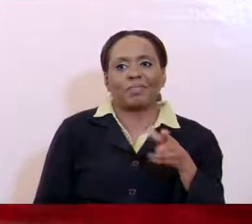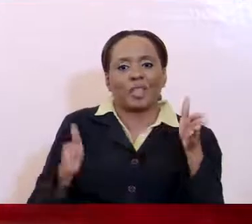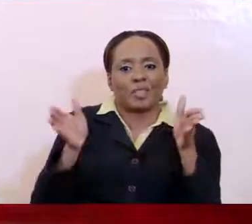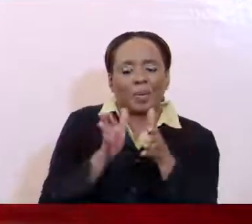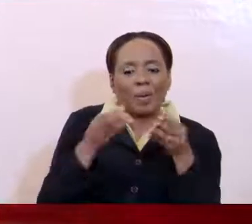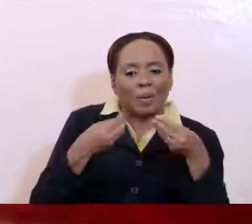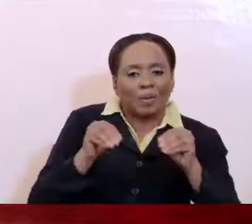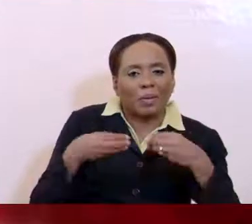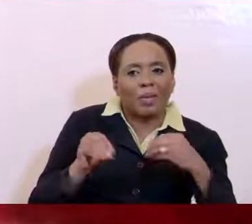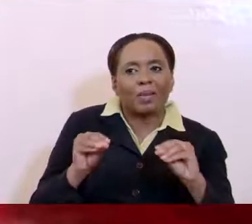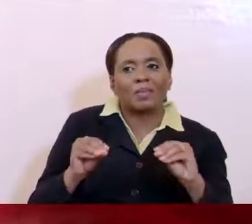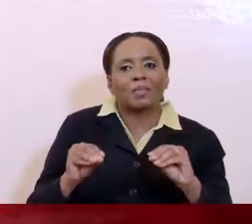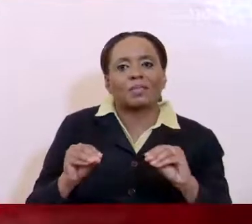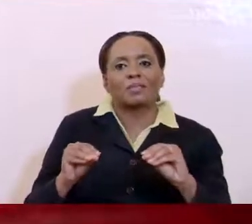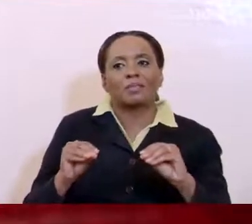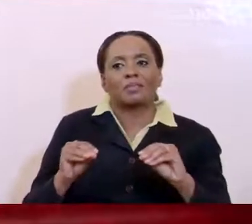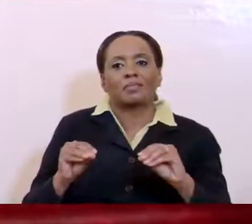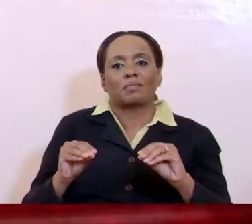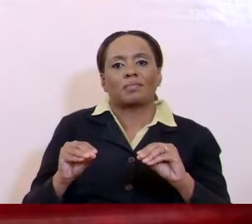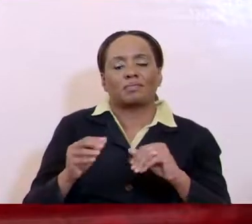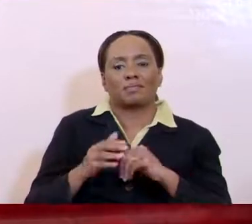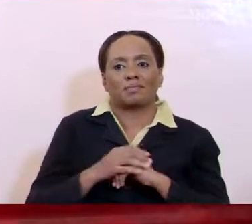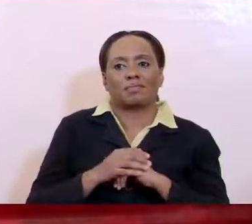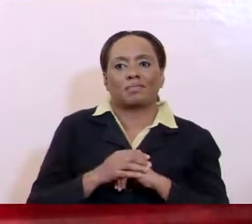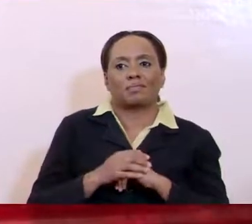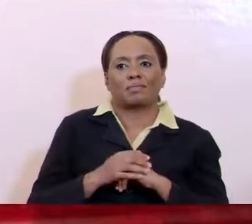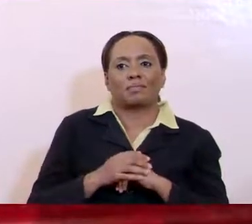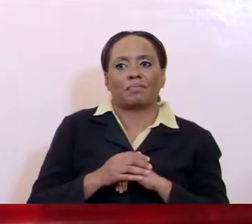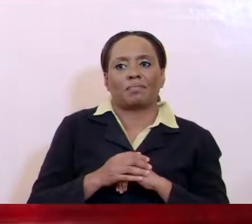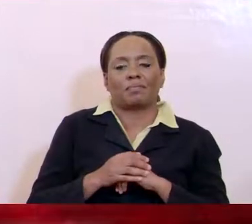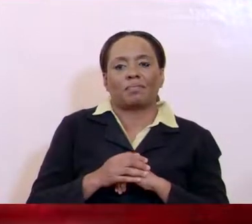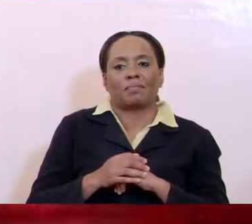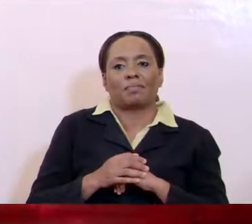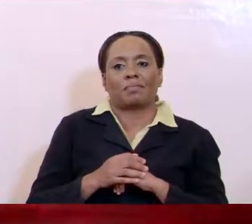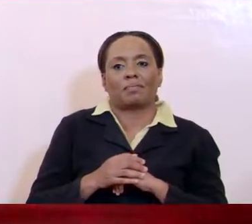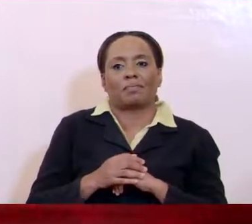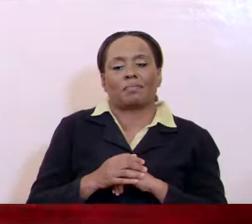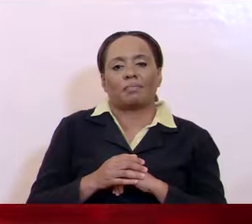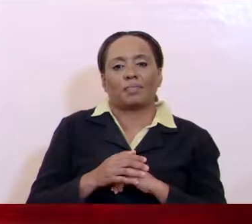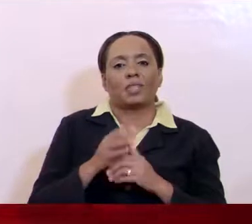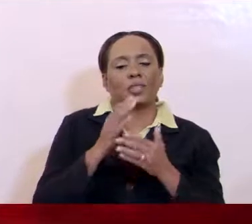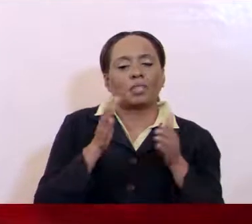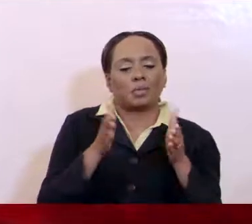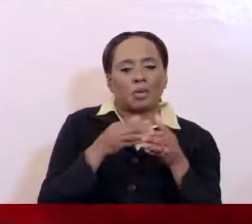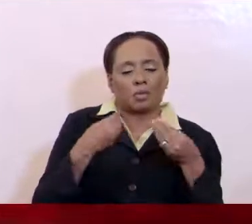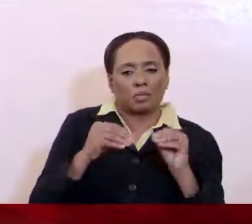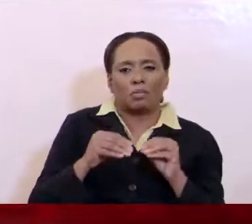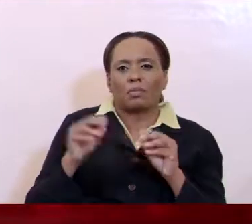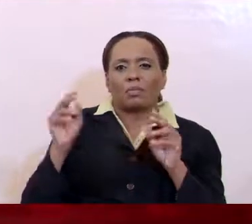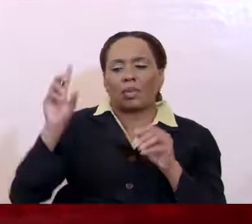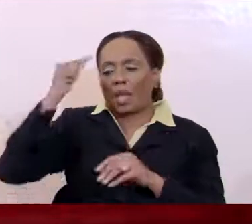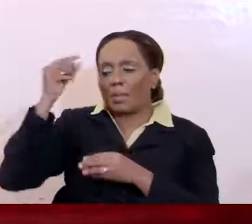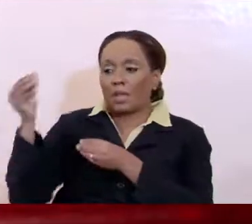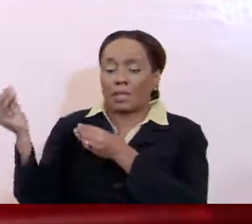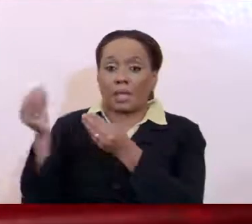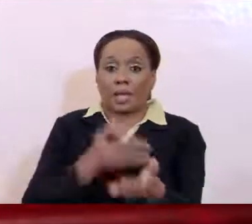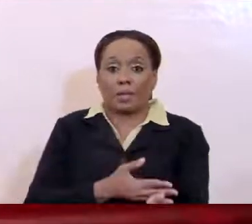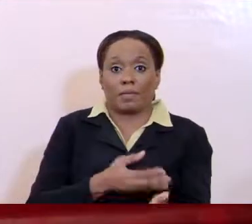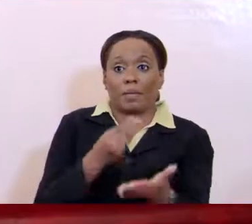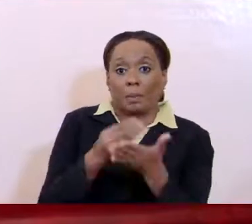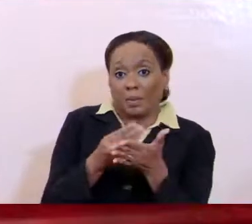stuff were allowed. They were given a subsidy from government during the lockdown. When the new directive starts on